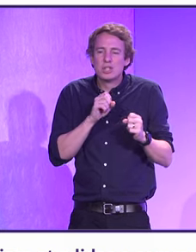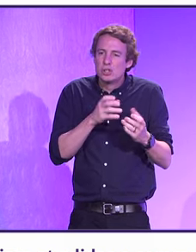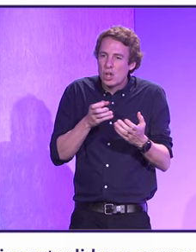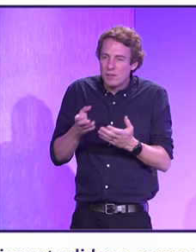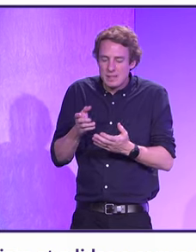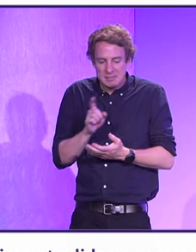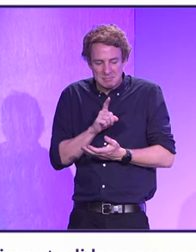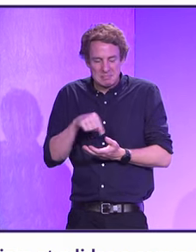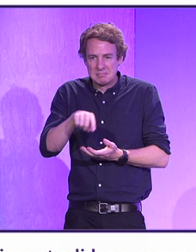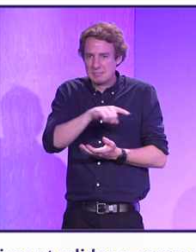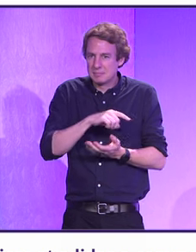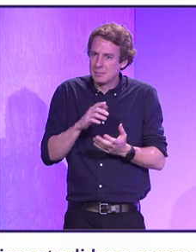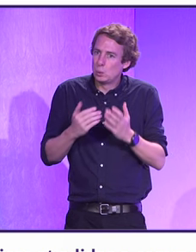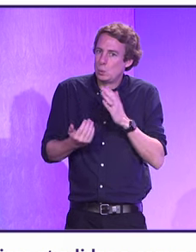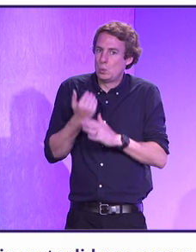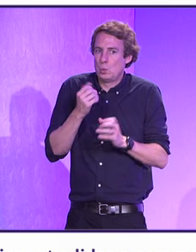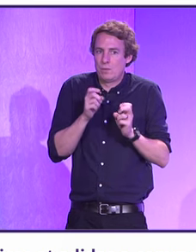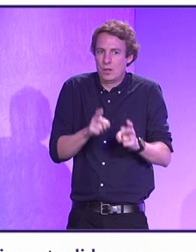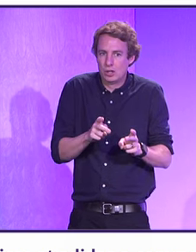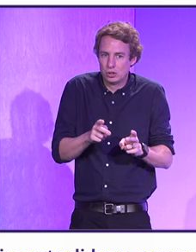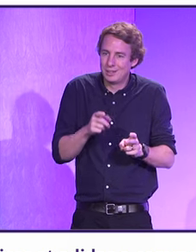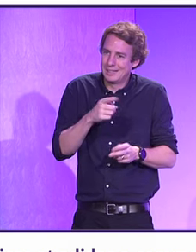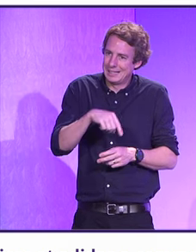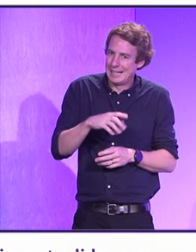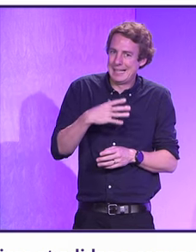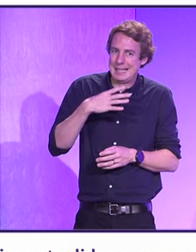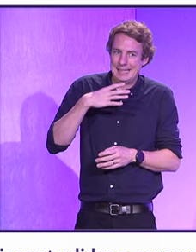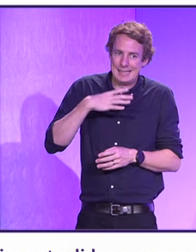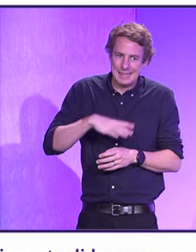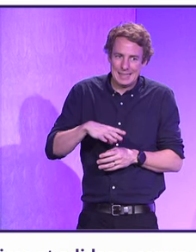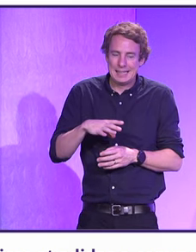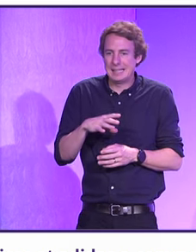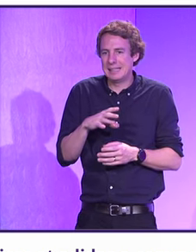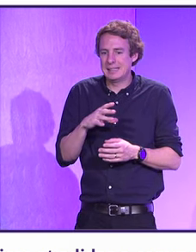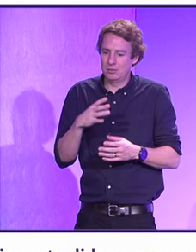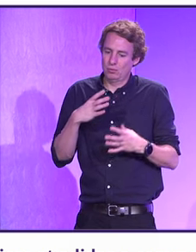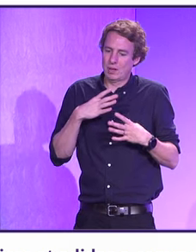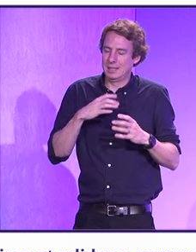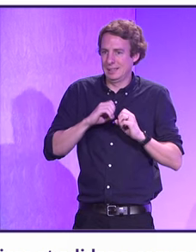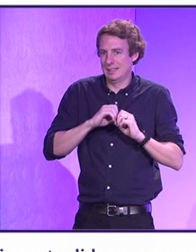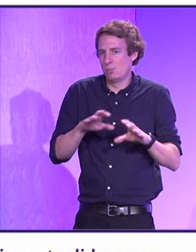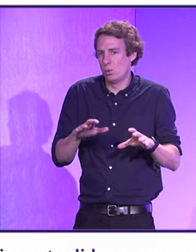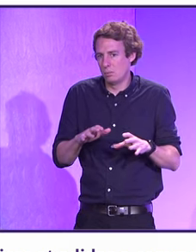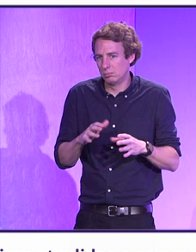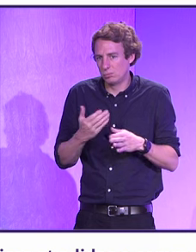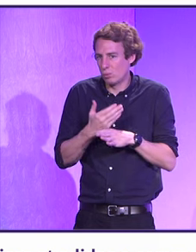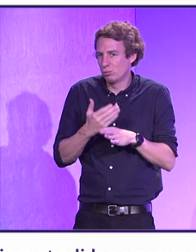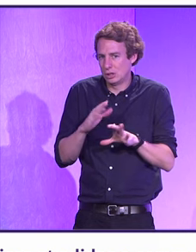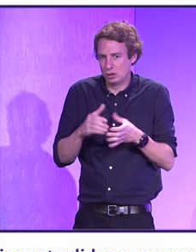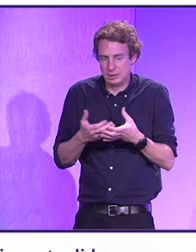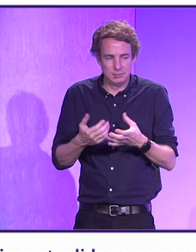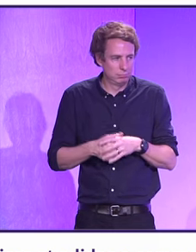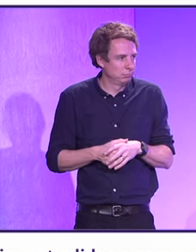upstream services or the service which needs to consume this newer version, they need to carefully deploy these changes into the